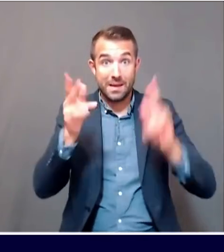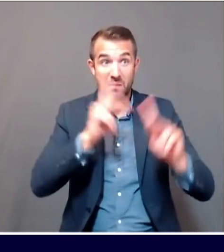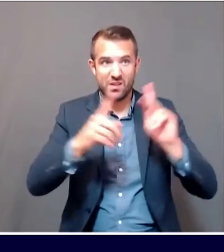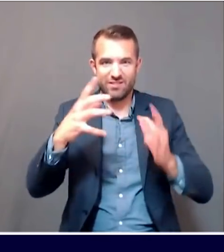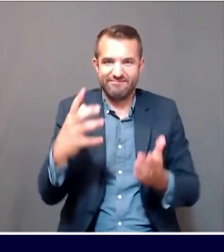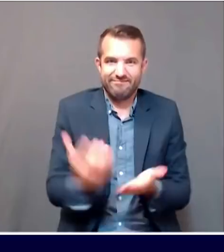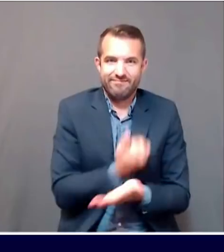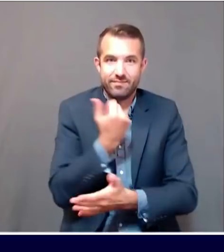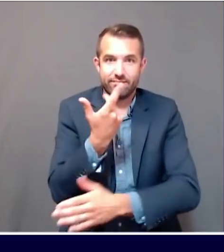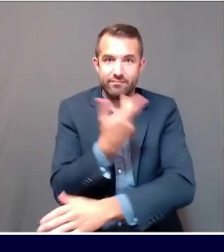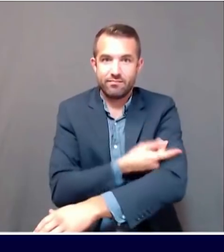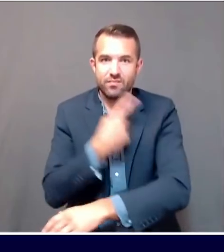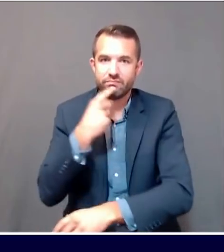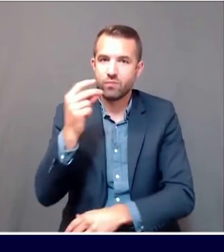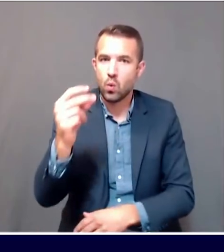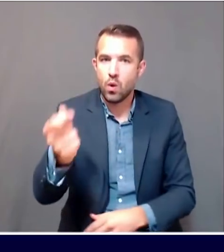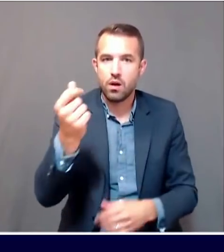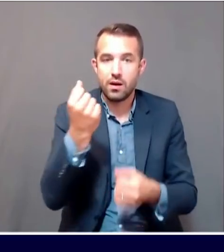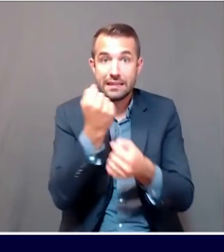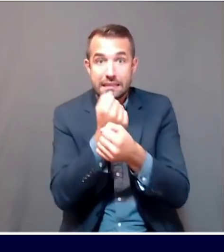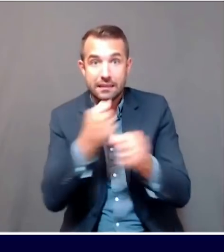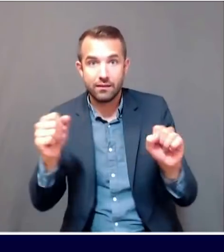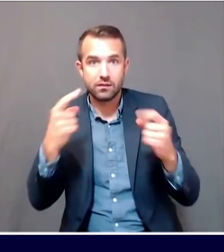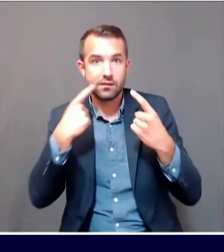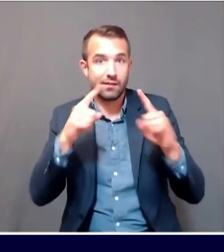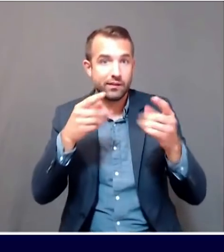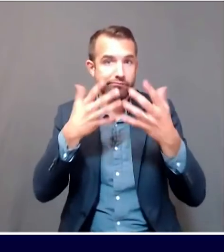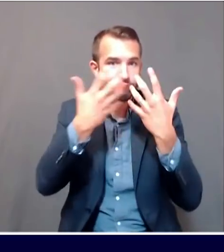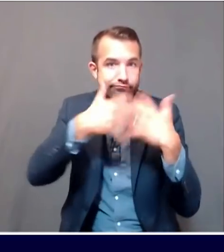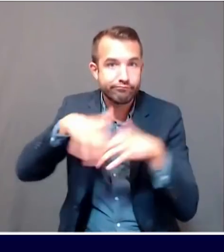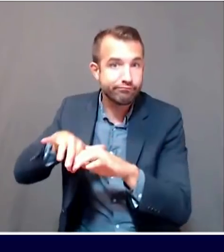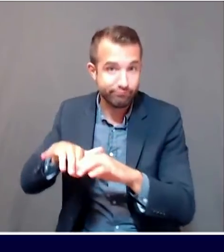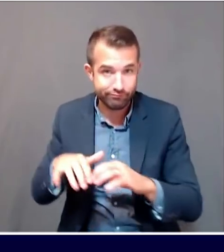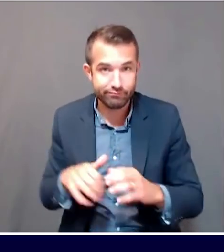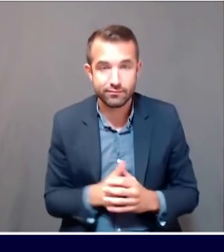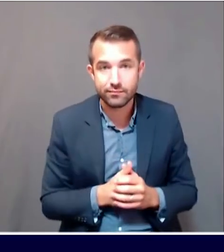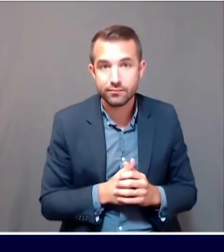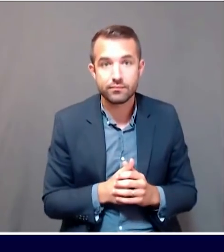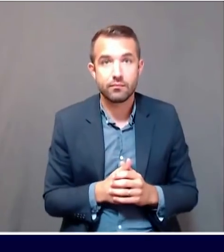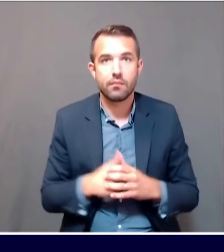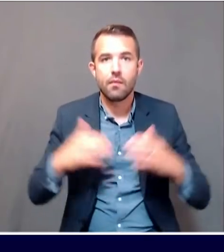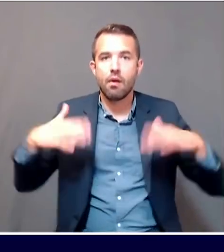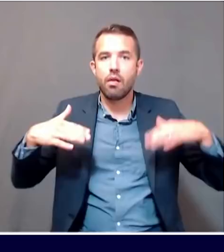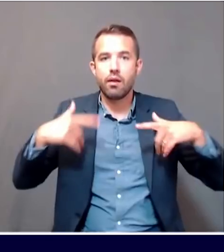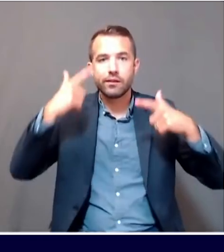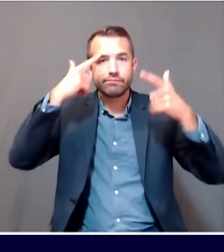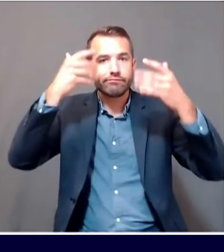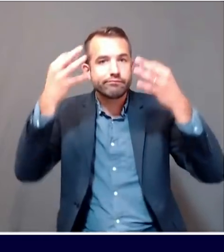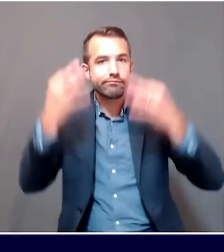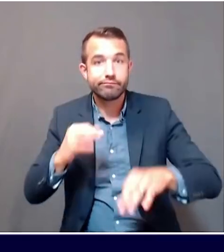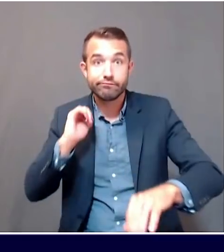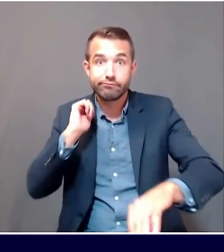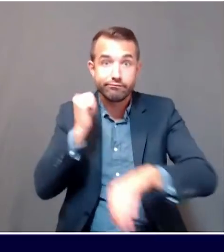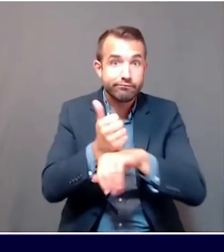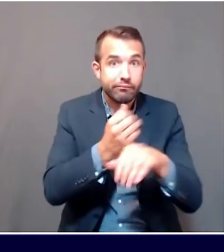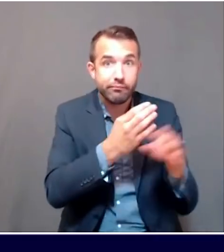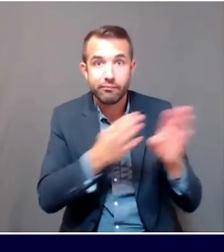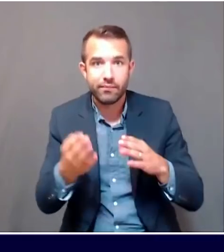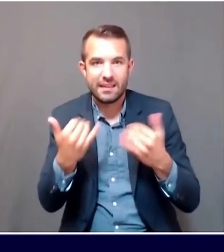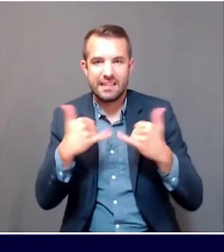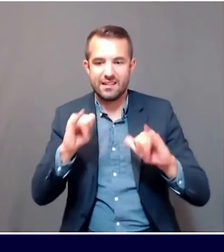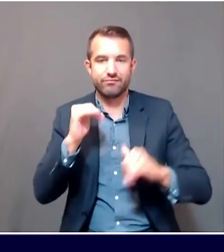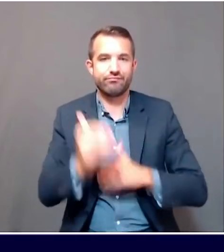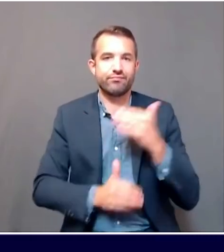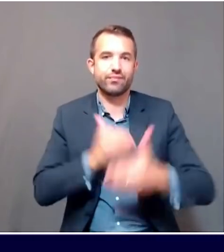quickly, safely, and efficiently. No final decisions have been made. The planning is very much underway right